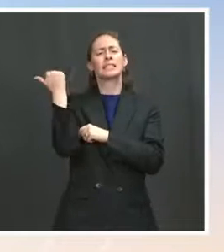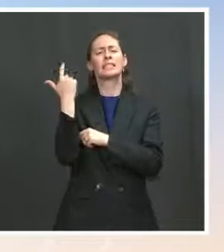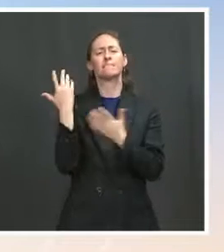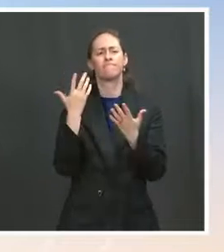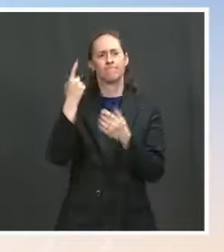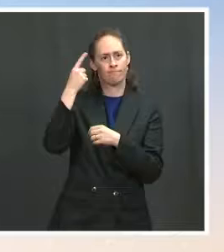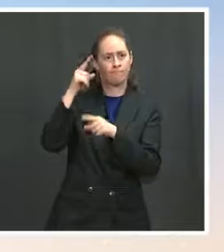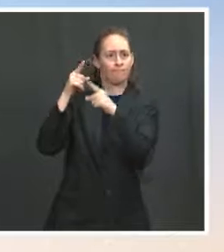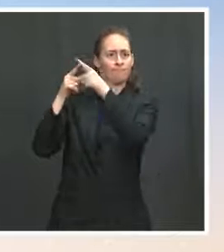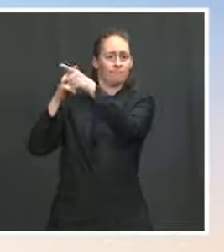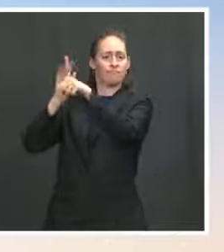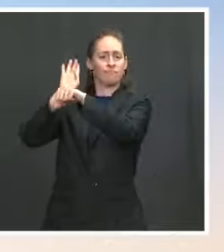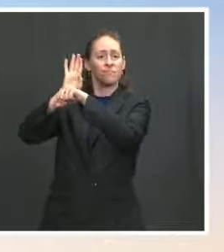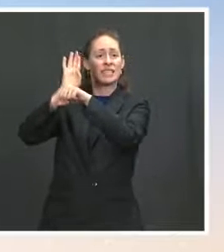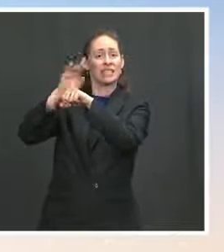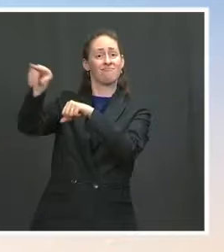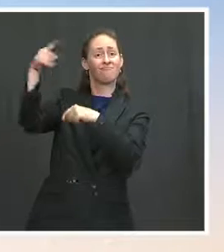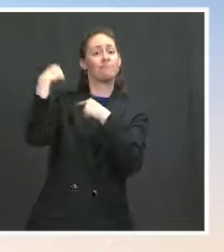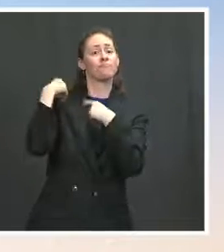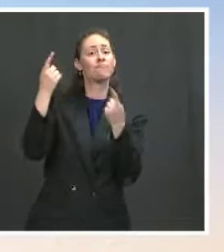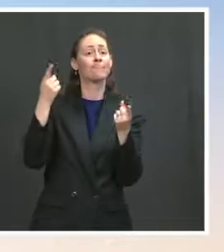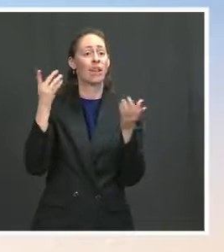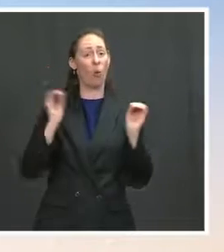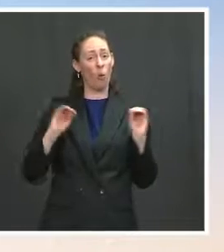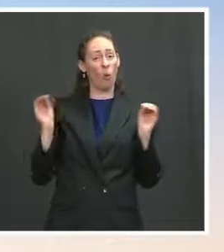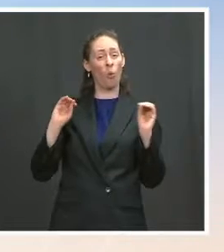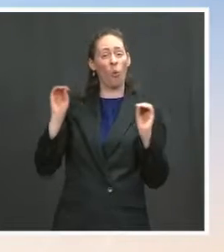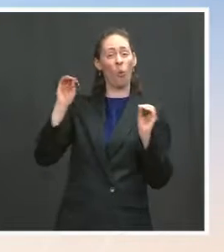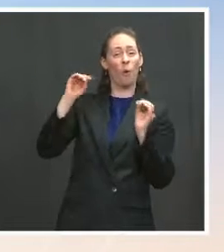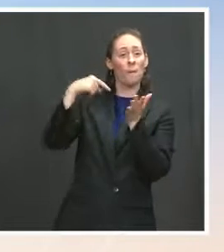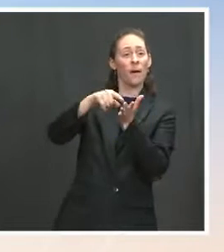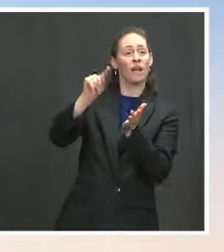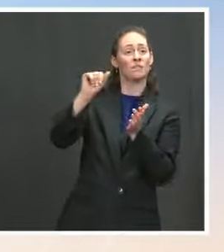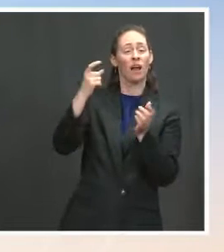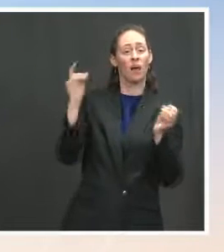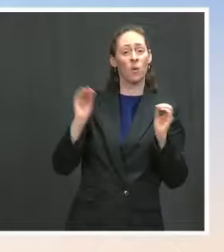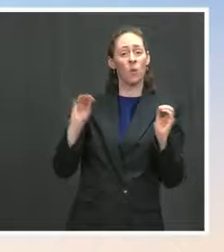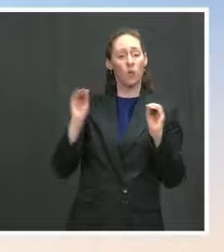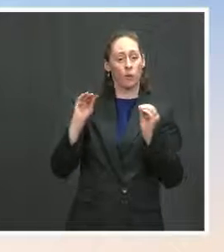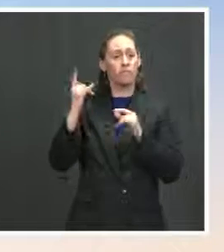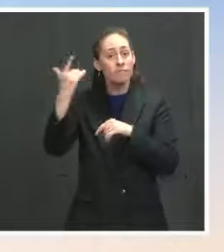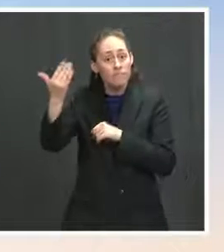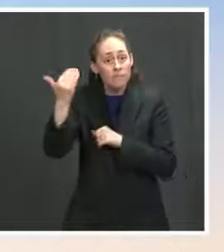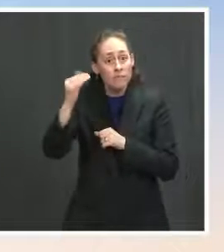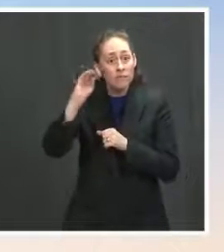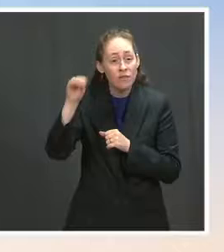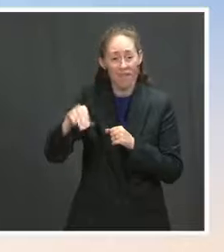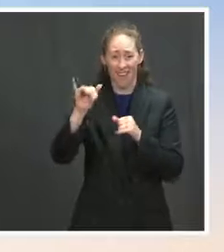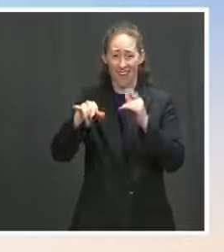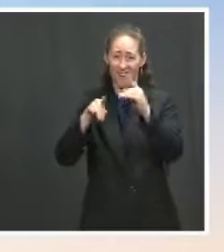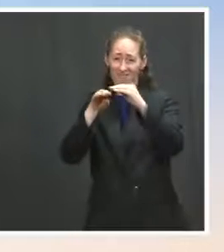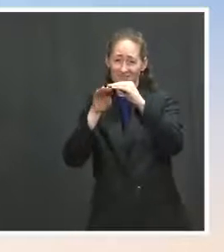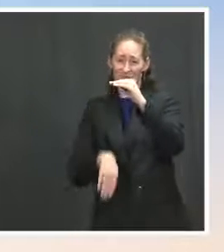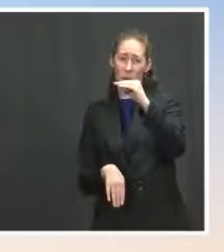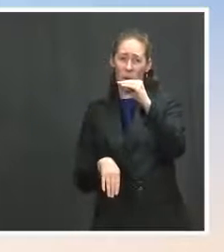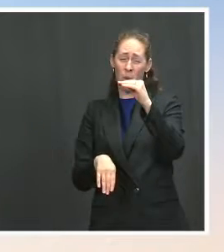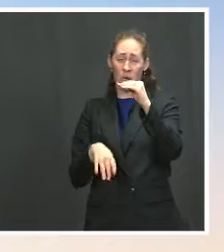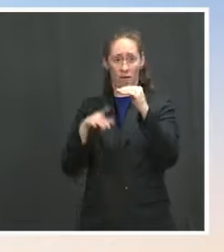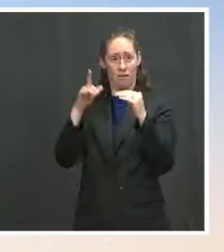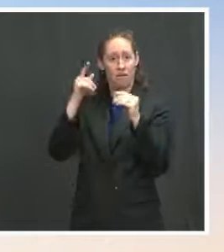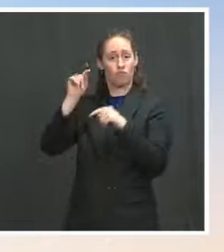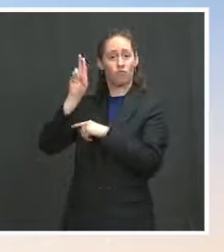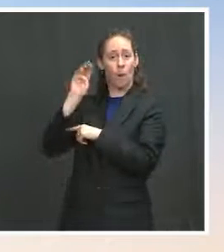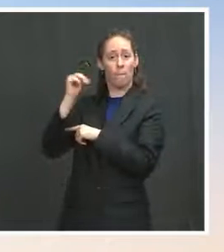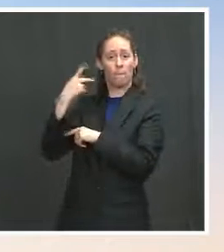pay 15%, which is still a lower tax rate than even was in the Trump tax package? Why wouldn't it be a better proposal